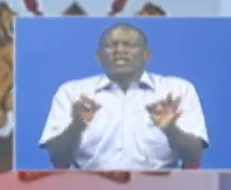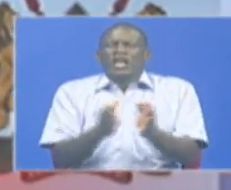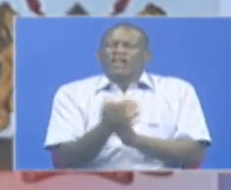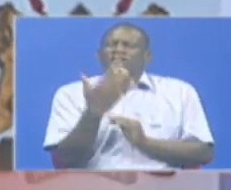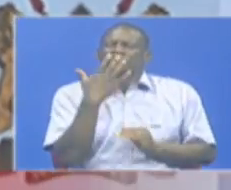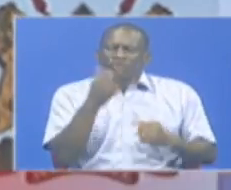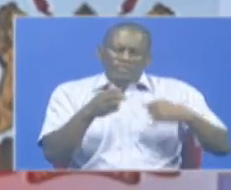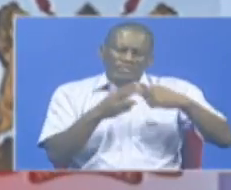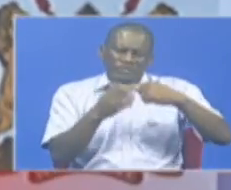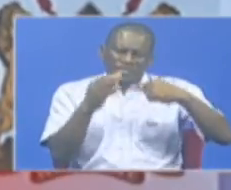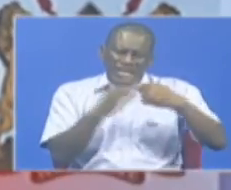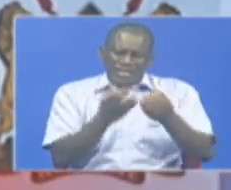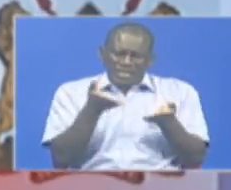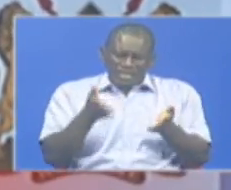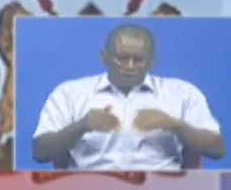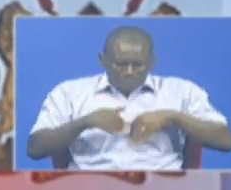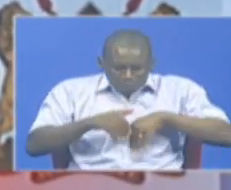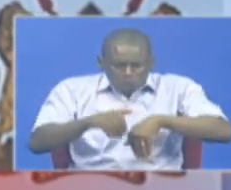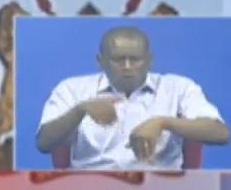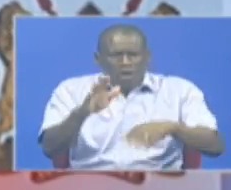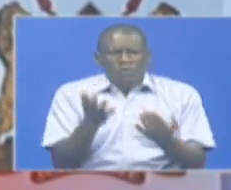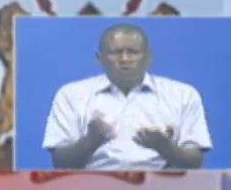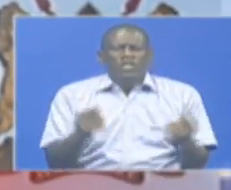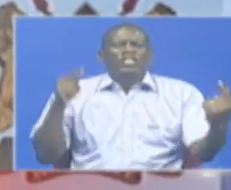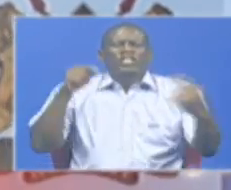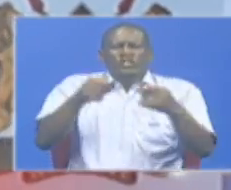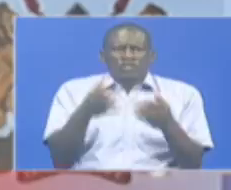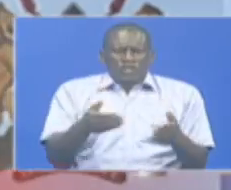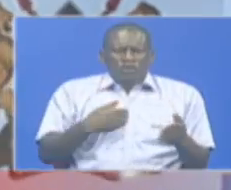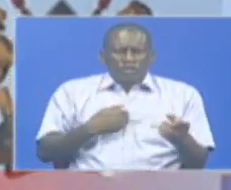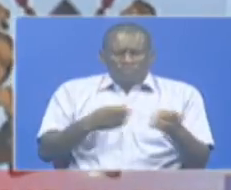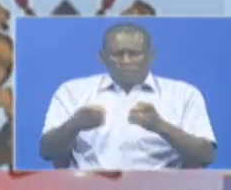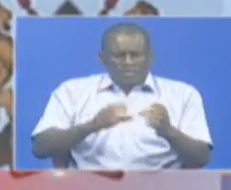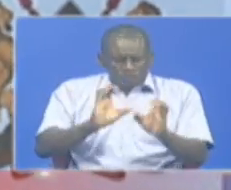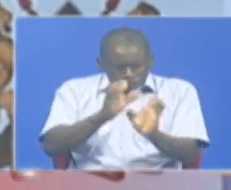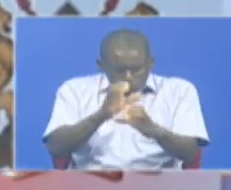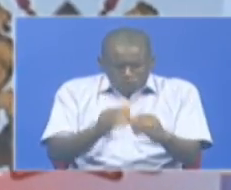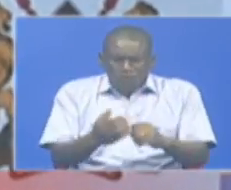578 are currently on follow-up. To date, we've managed to test